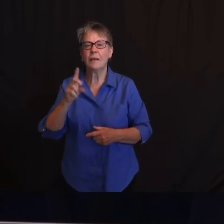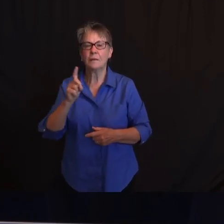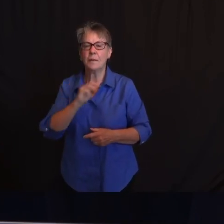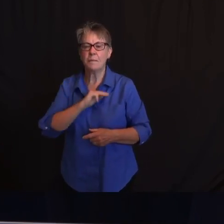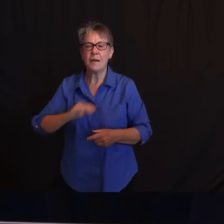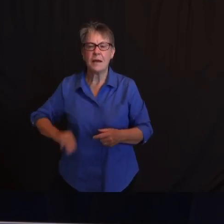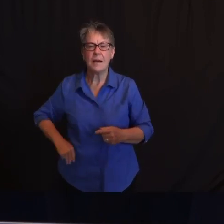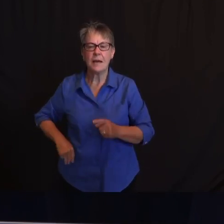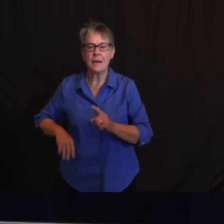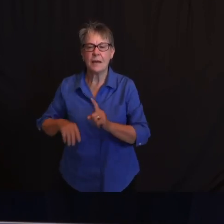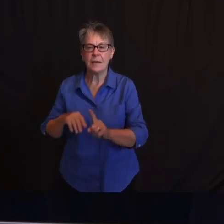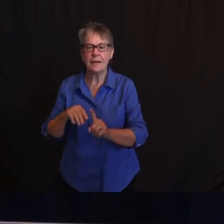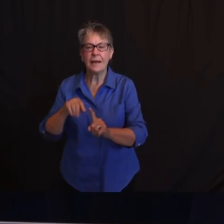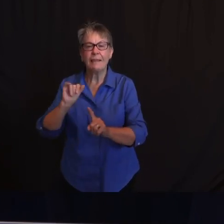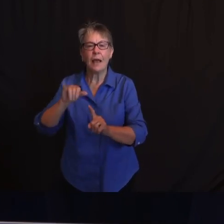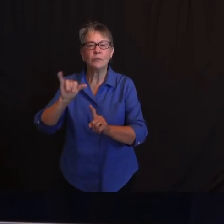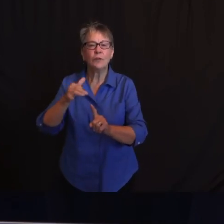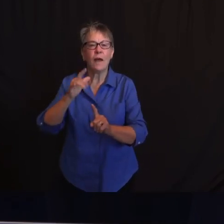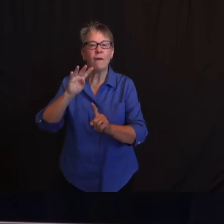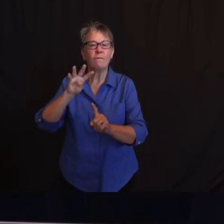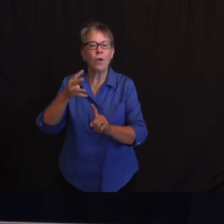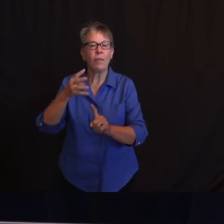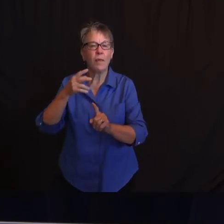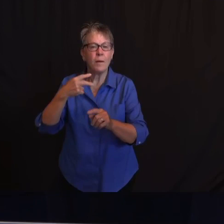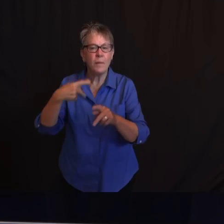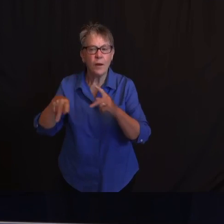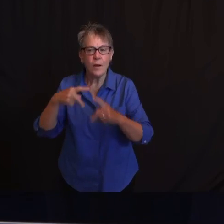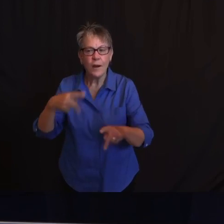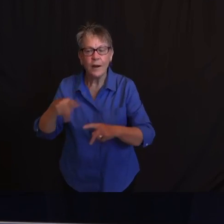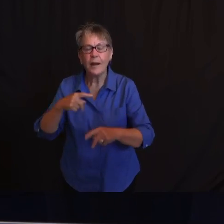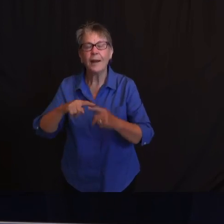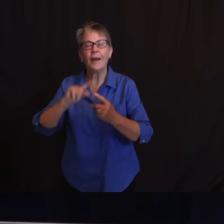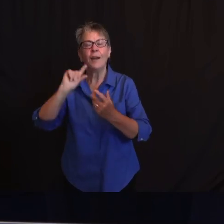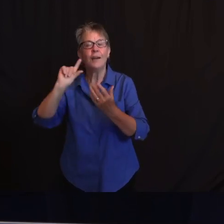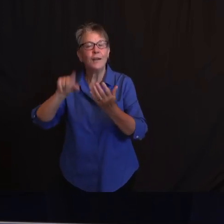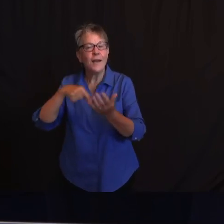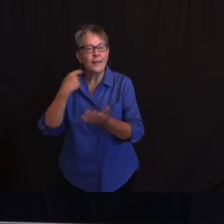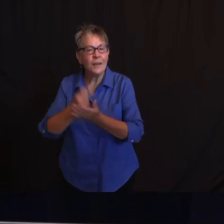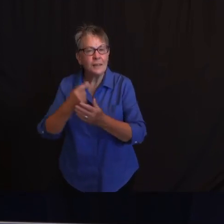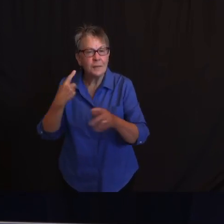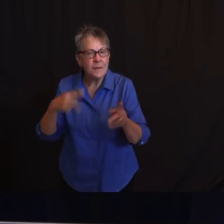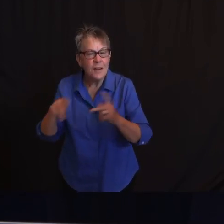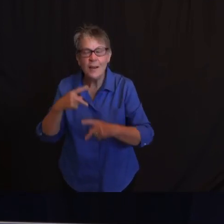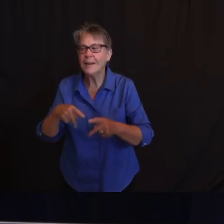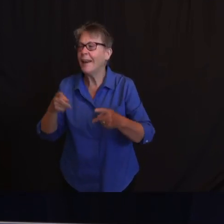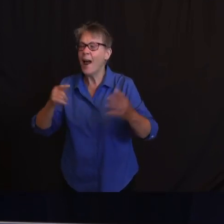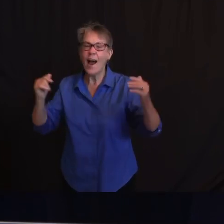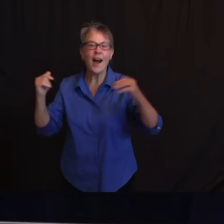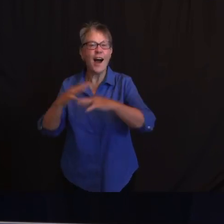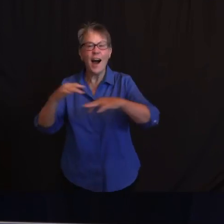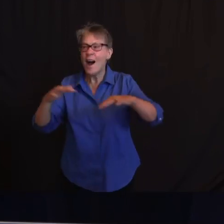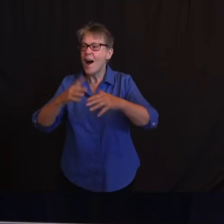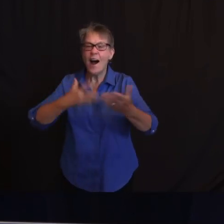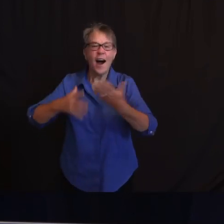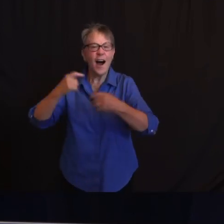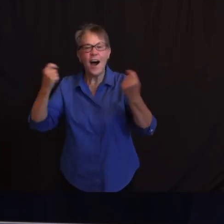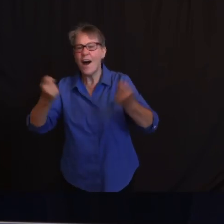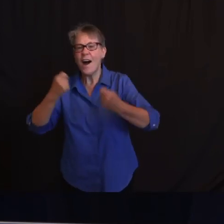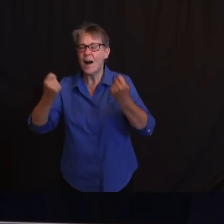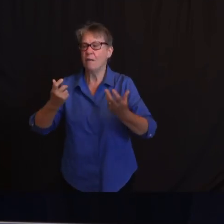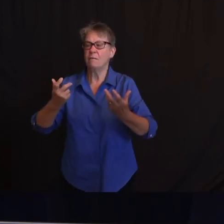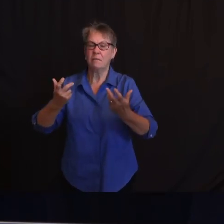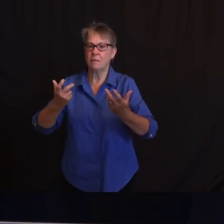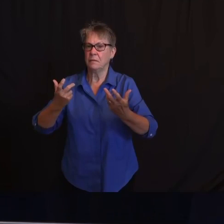a reminder, in our state, we have seen an increase in the percentage of cases between the ages of 18